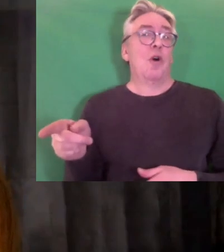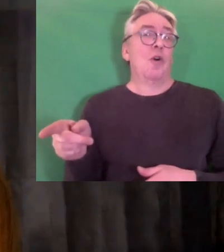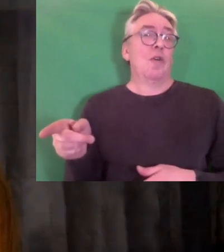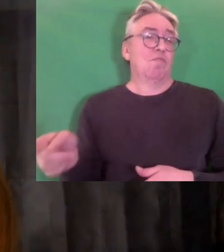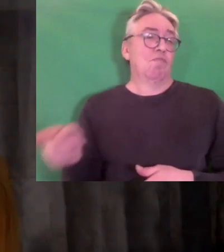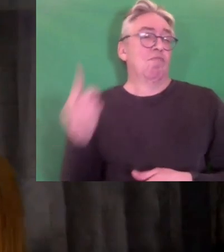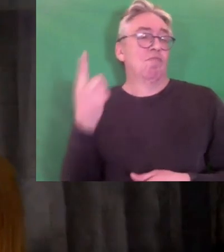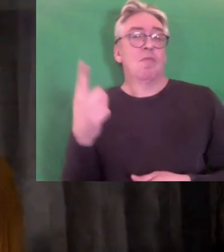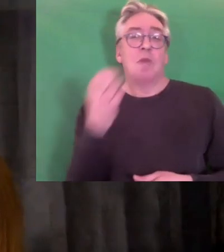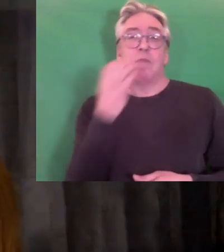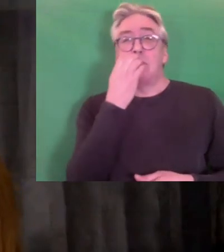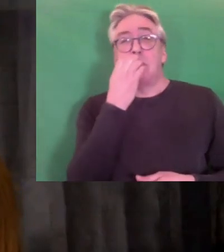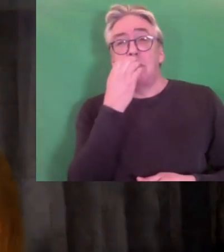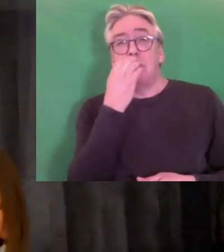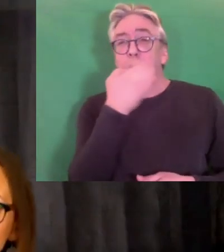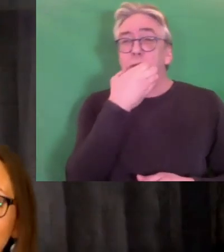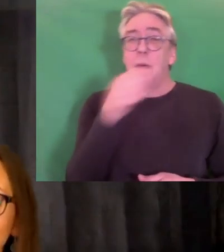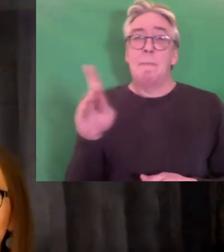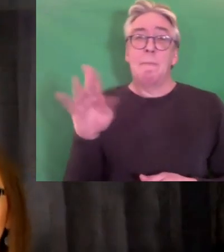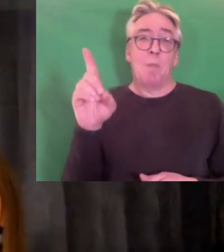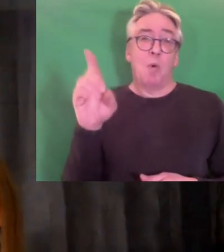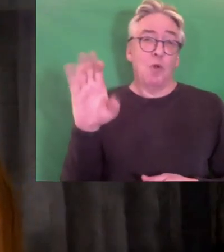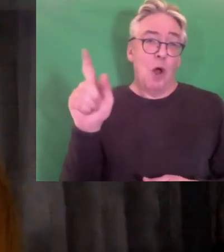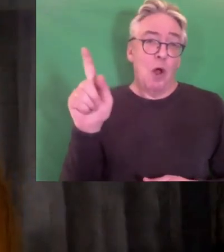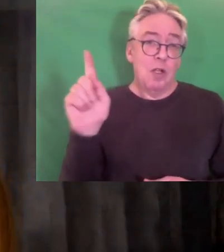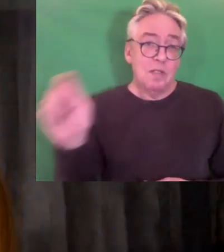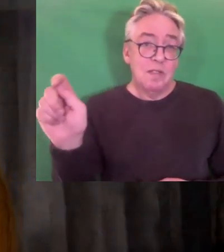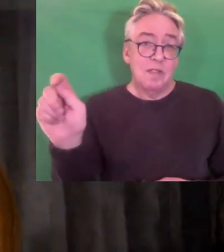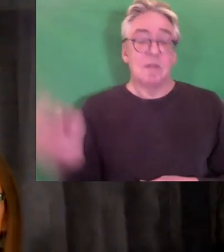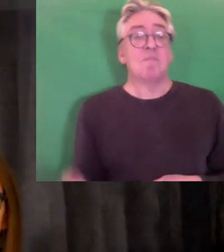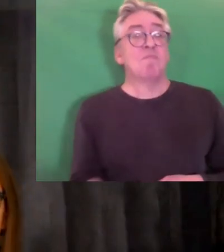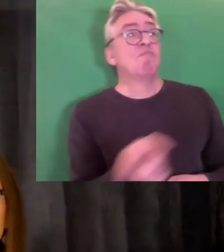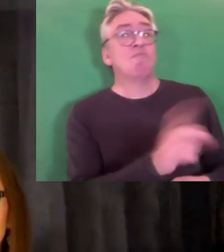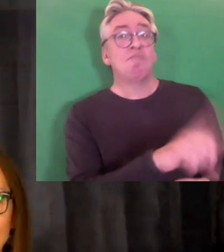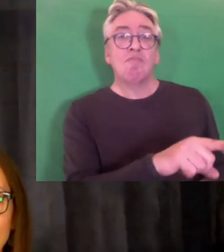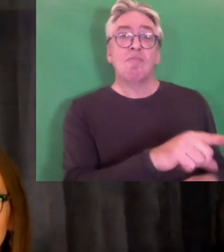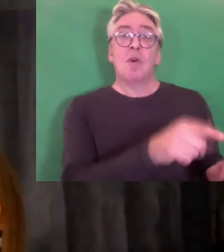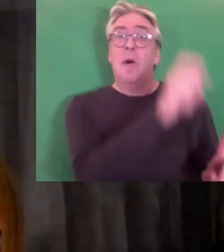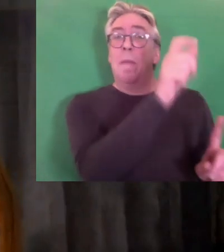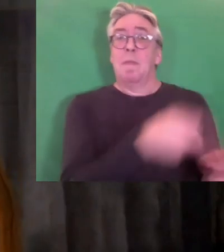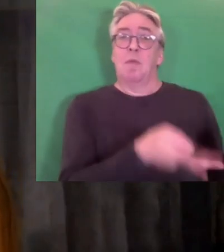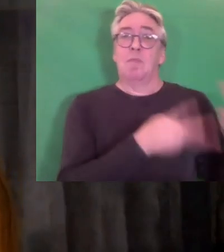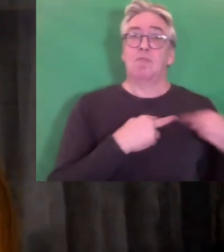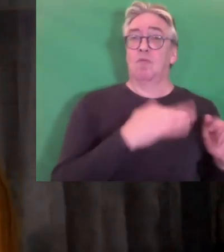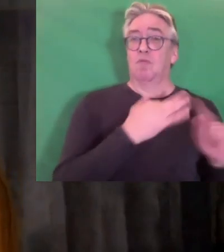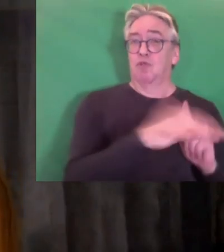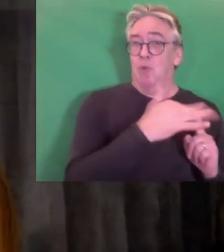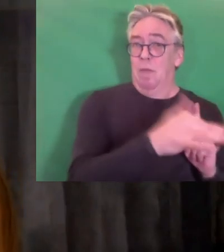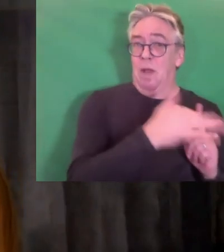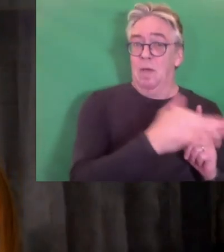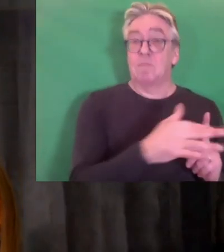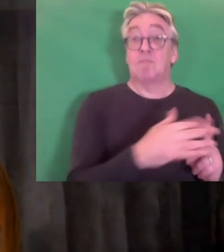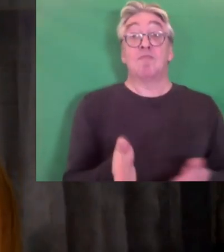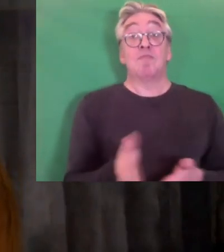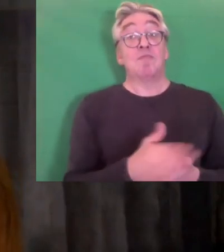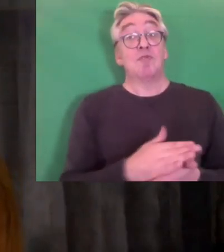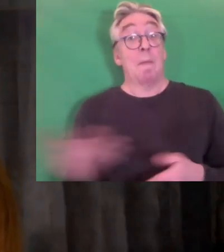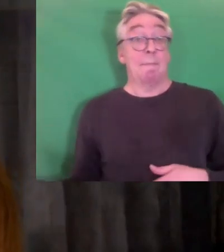their experience with accessibility in gaming. German ones, international ones. We have some panel discussion